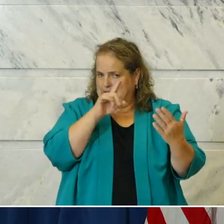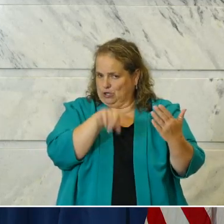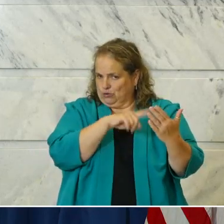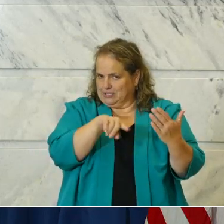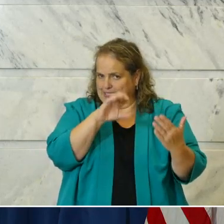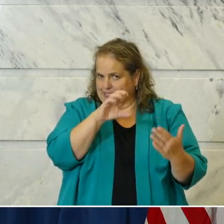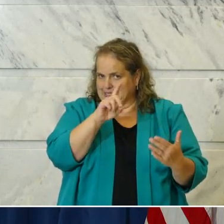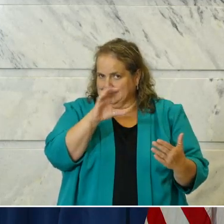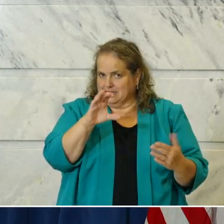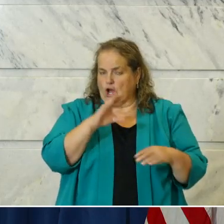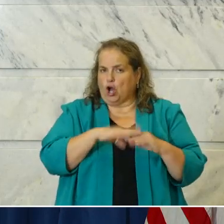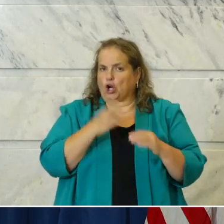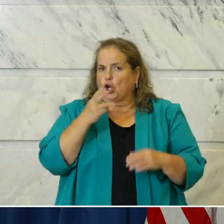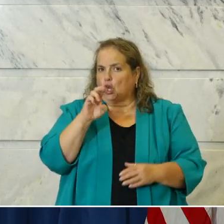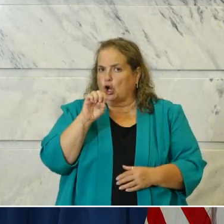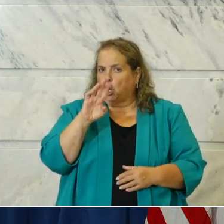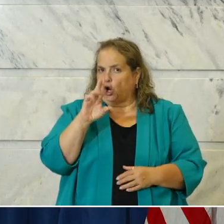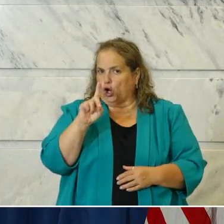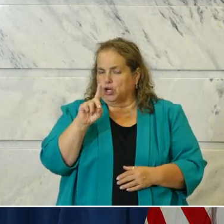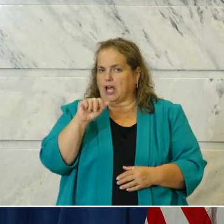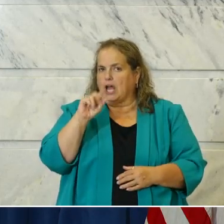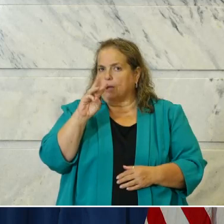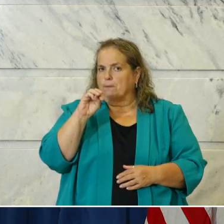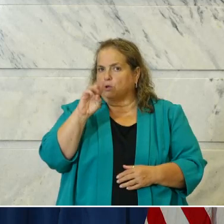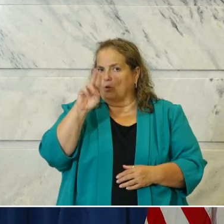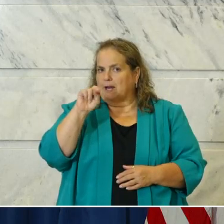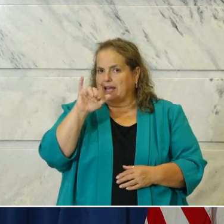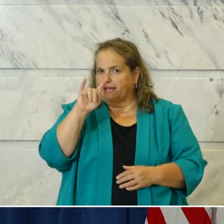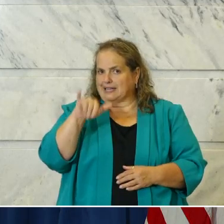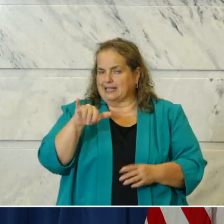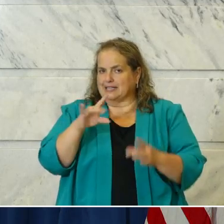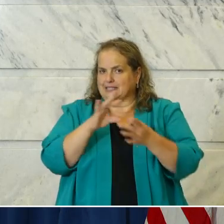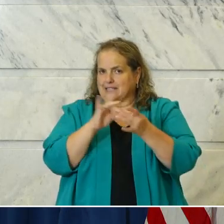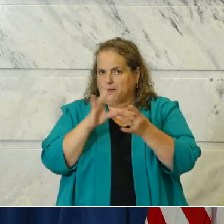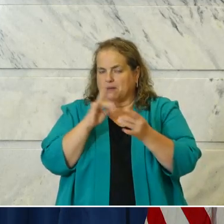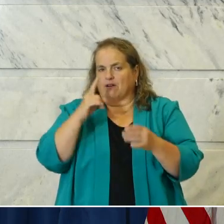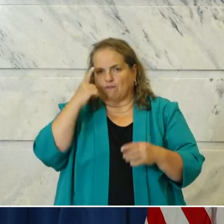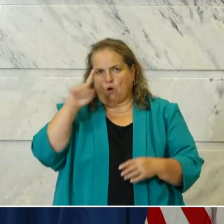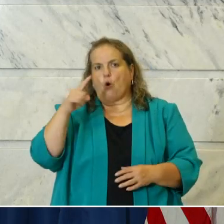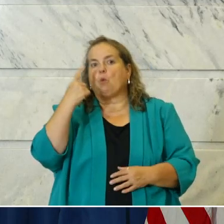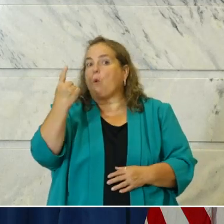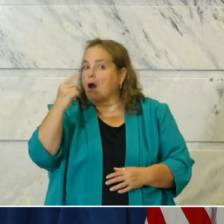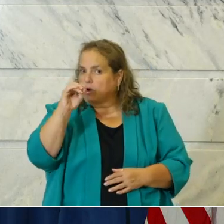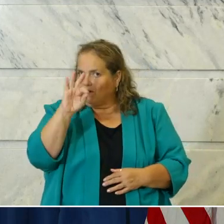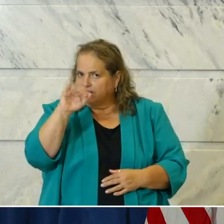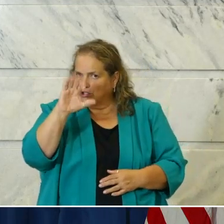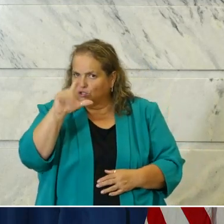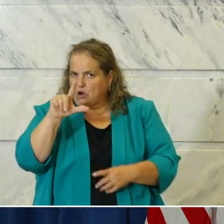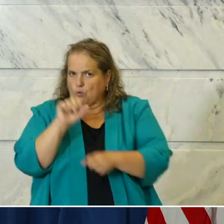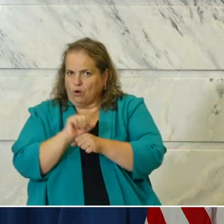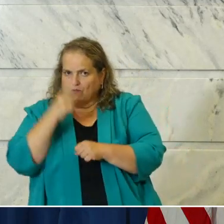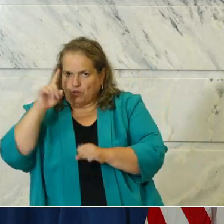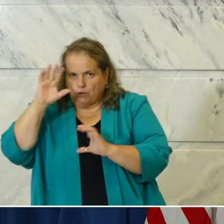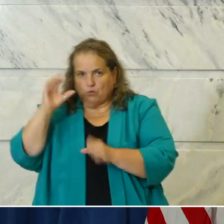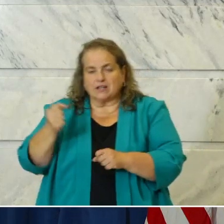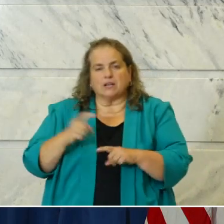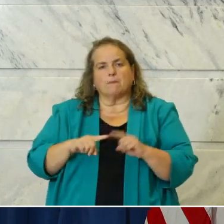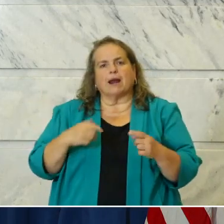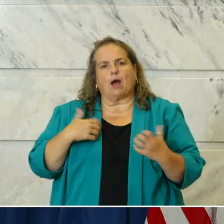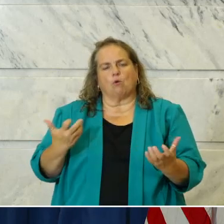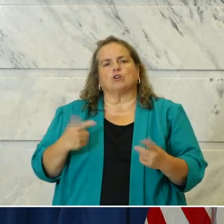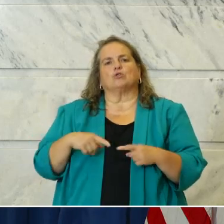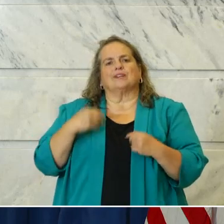the herd immunity statement from one official working for the president, but I do want to give this administration credit